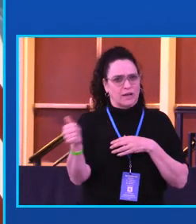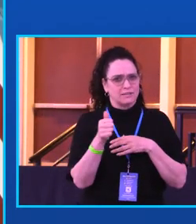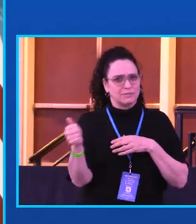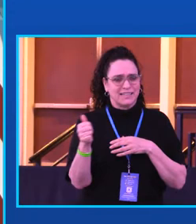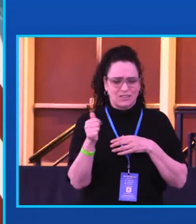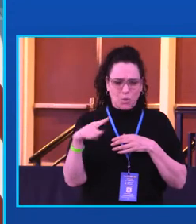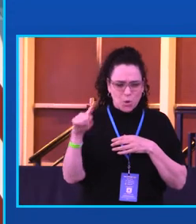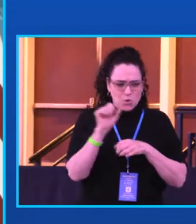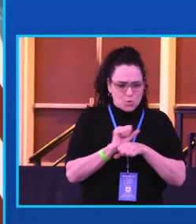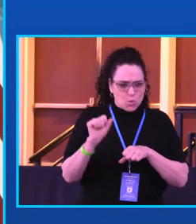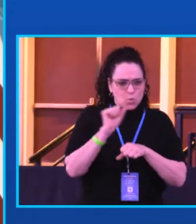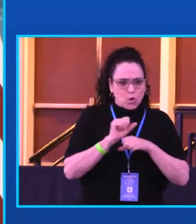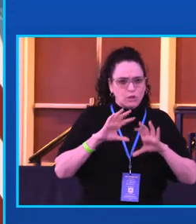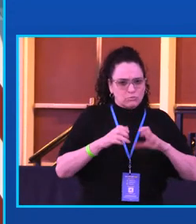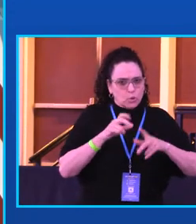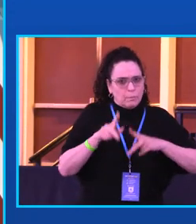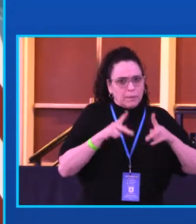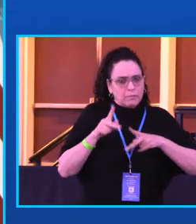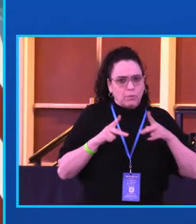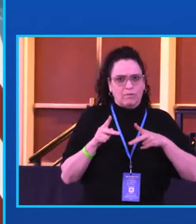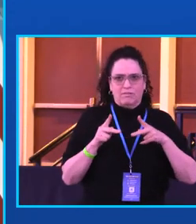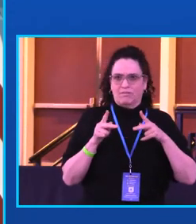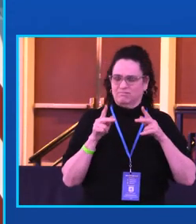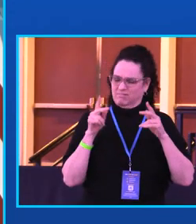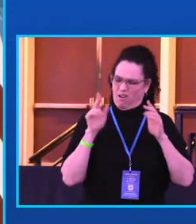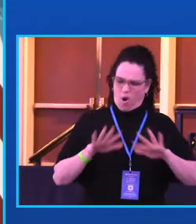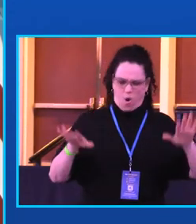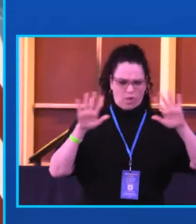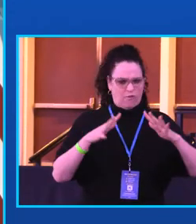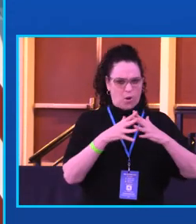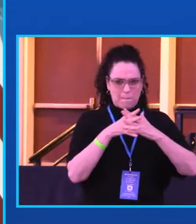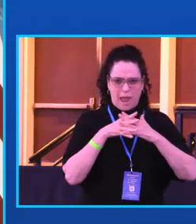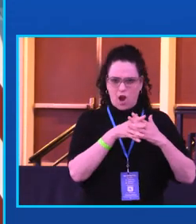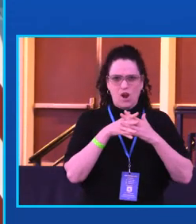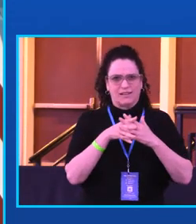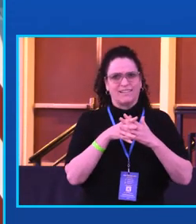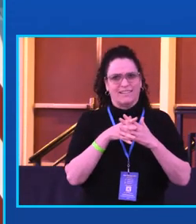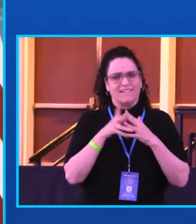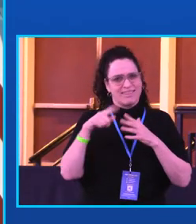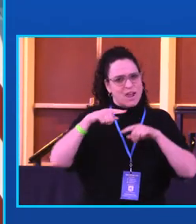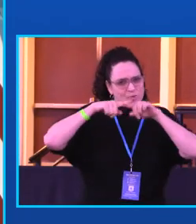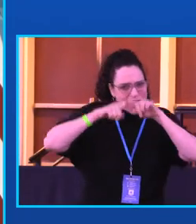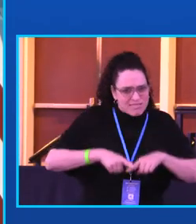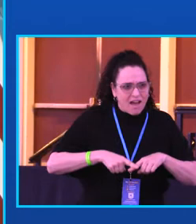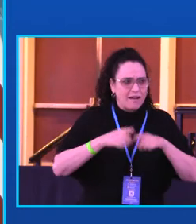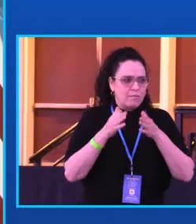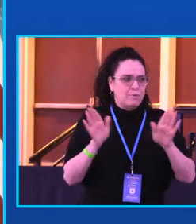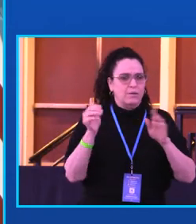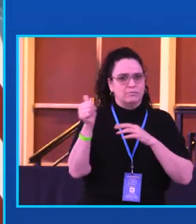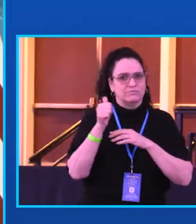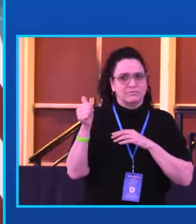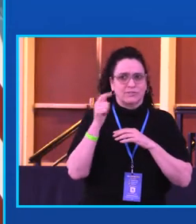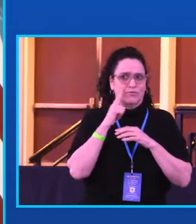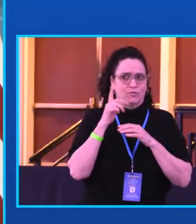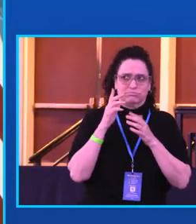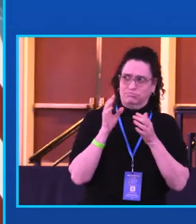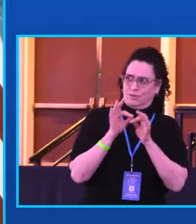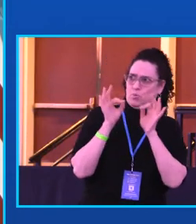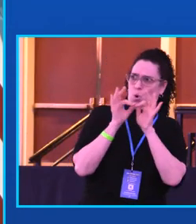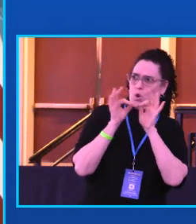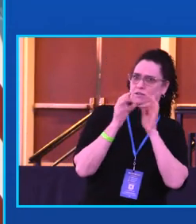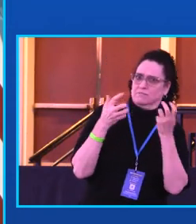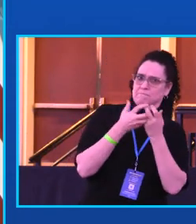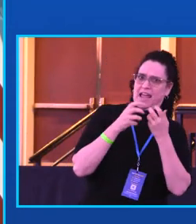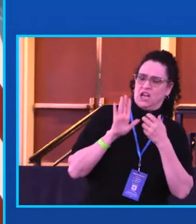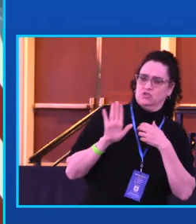in so many places in our country, rely on it for all of their essential needs. This is about to change